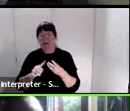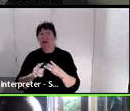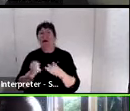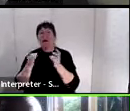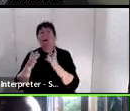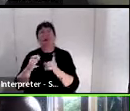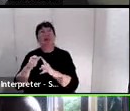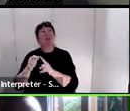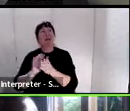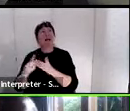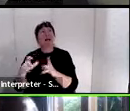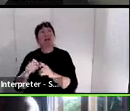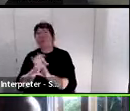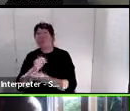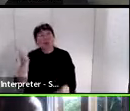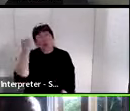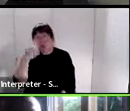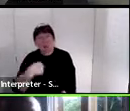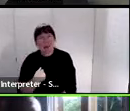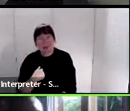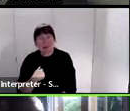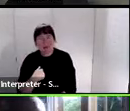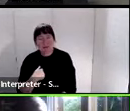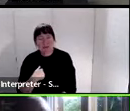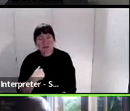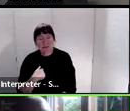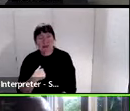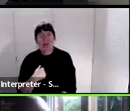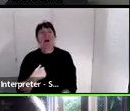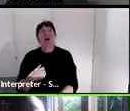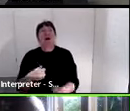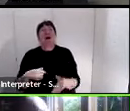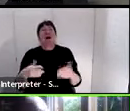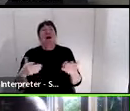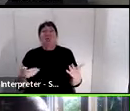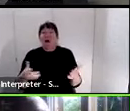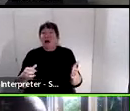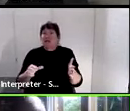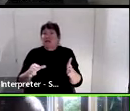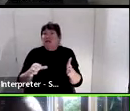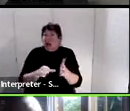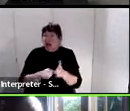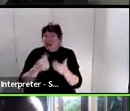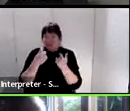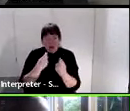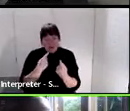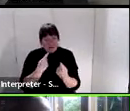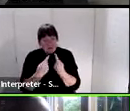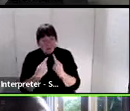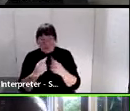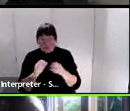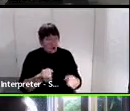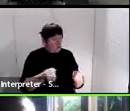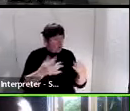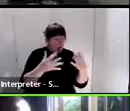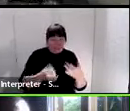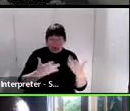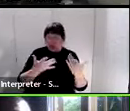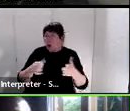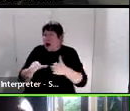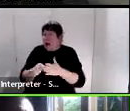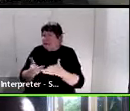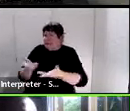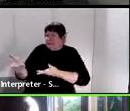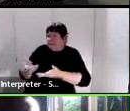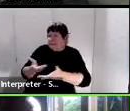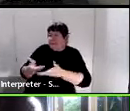stupid person, right? But I struggle to get information on websites and sometimes engaging with other people. And the legislation